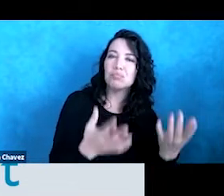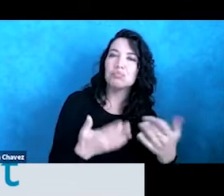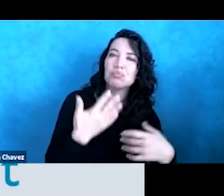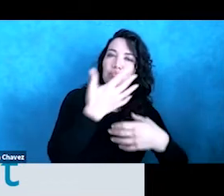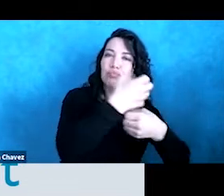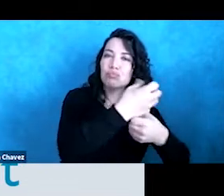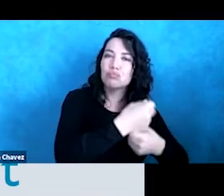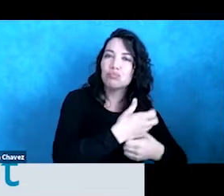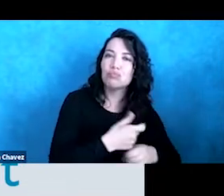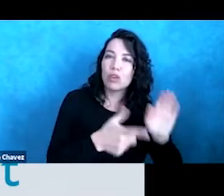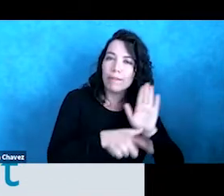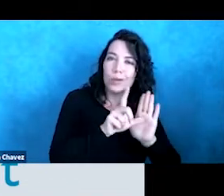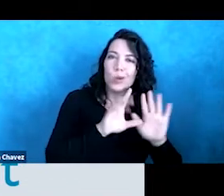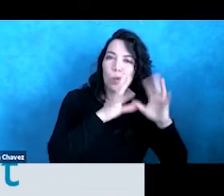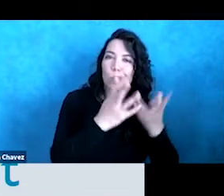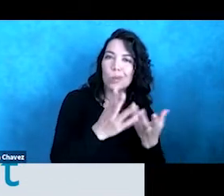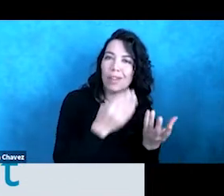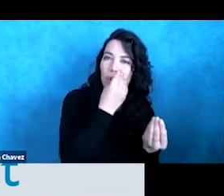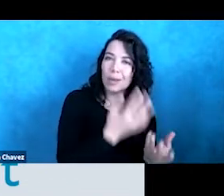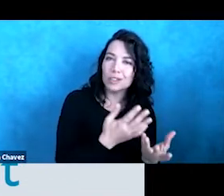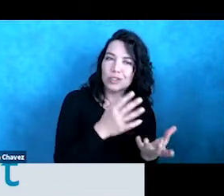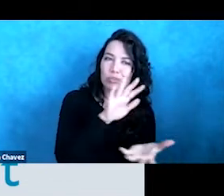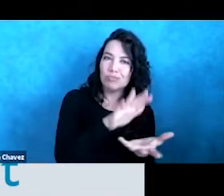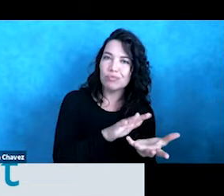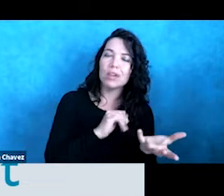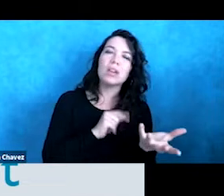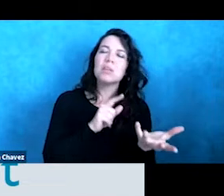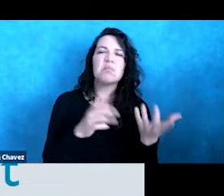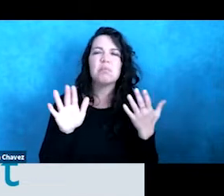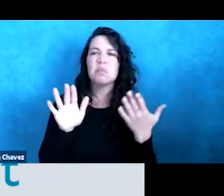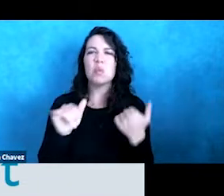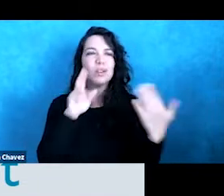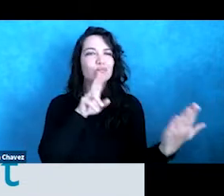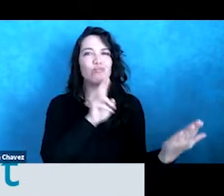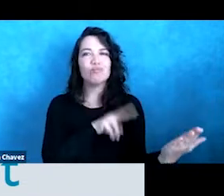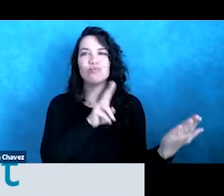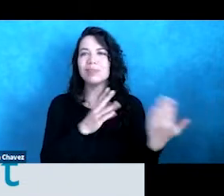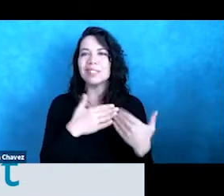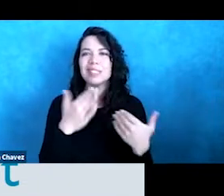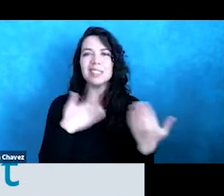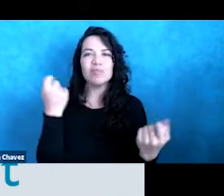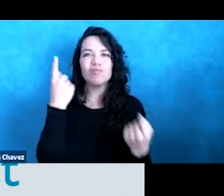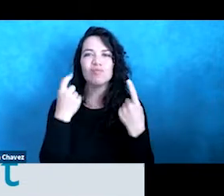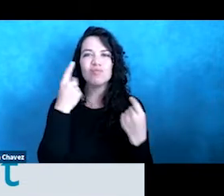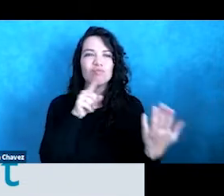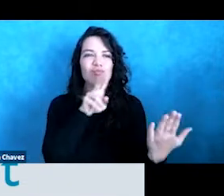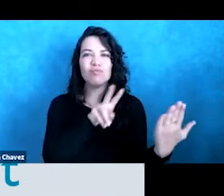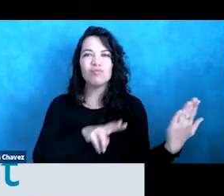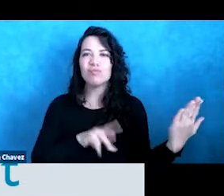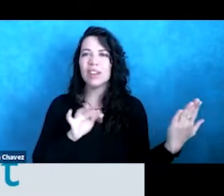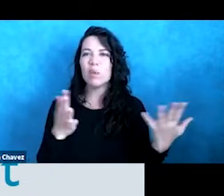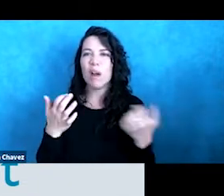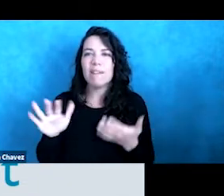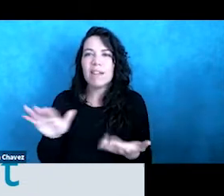high-level overview of the information. It's a really useful quick reference to the toolkit if you want to find information really